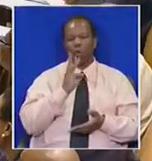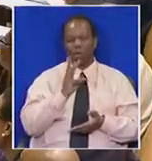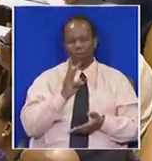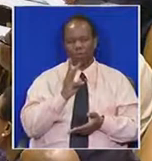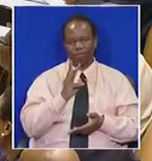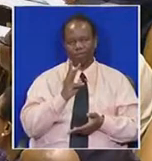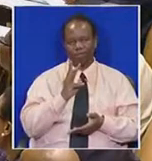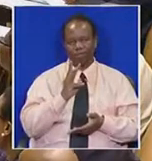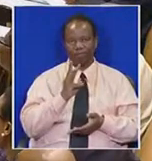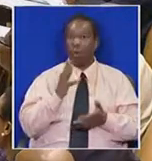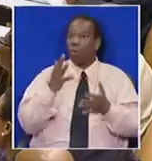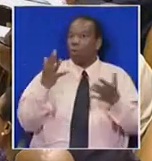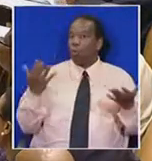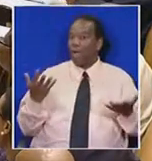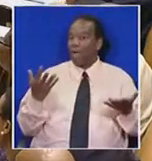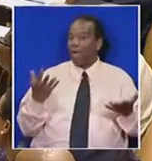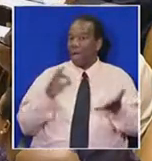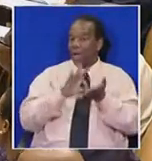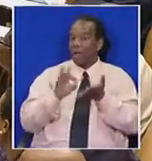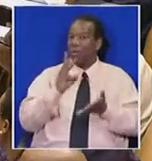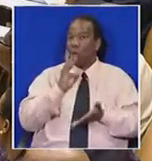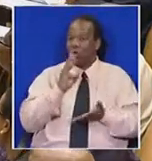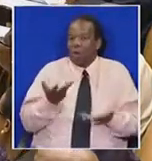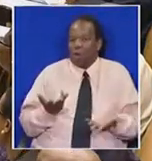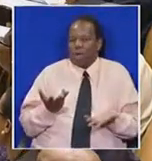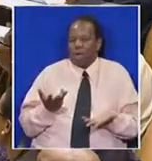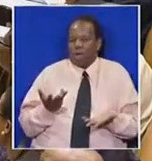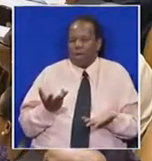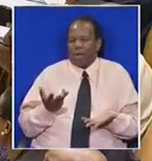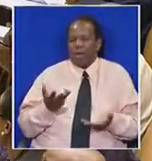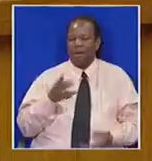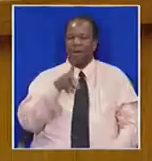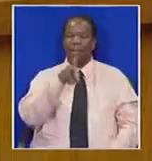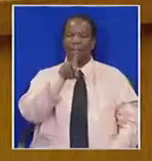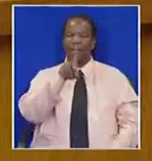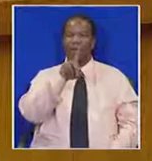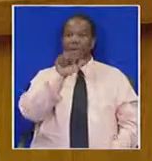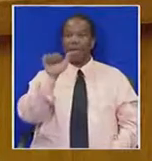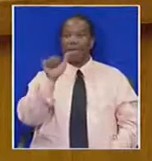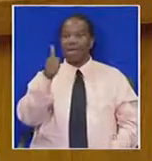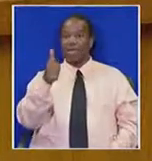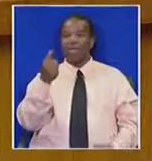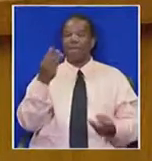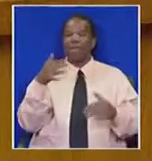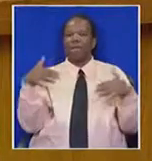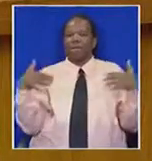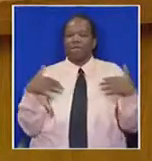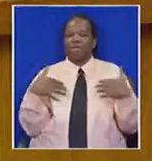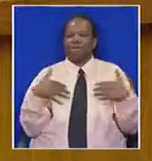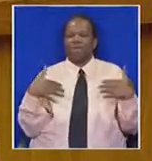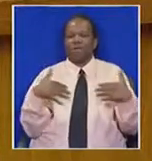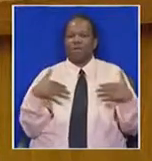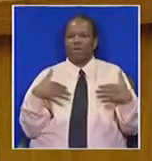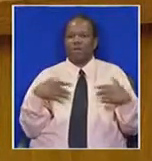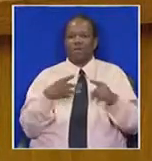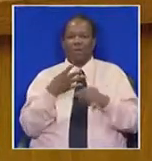water. Die DA laat mense in vrees leef met sy maalveldtog wat baston die onze